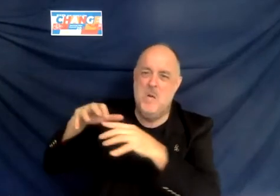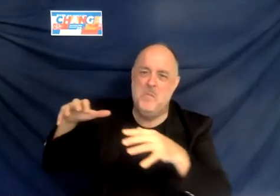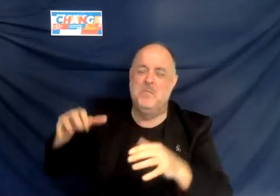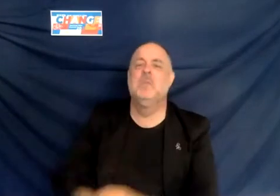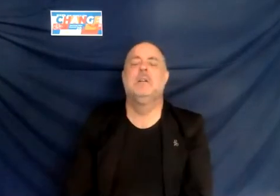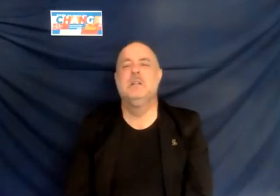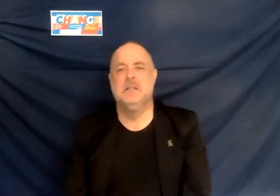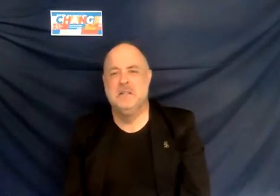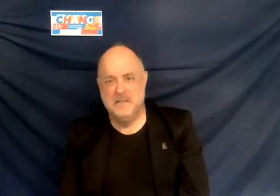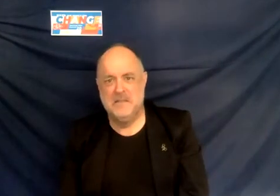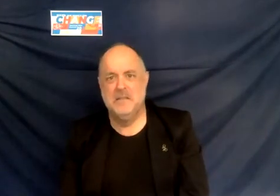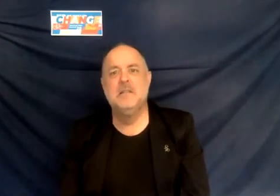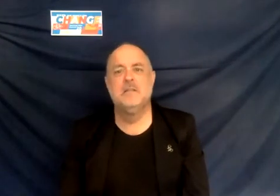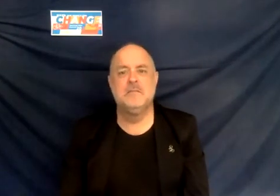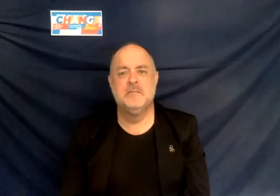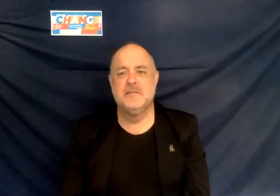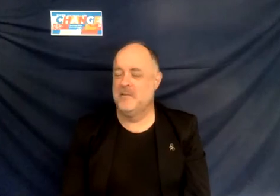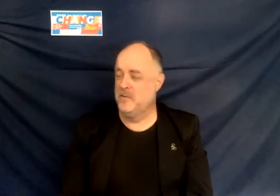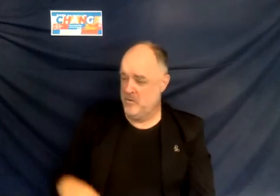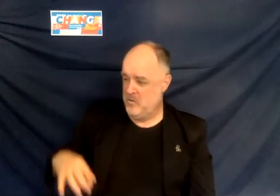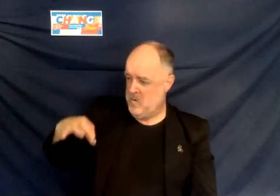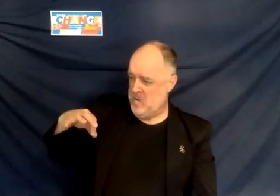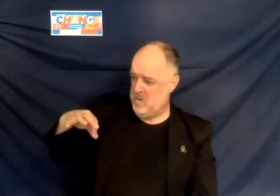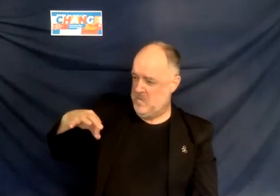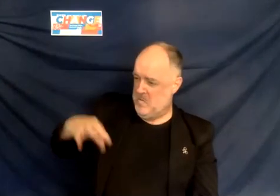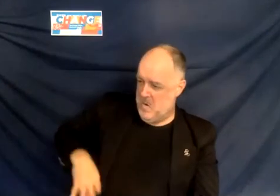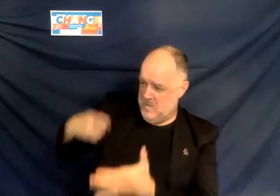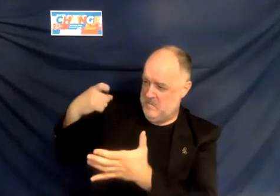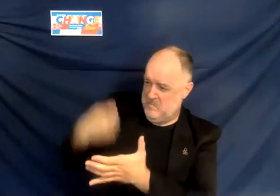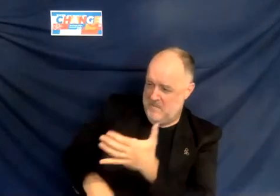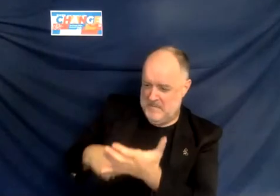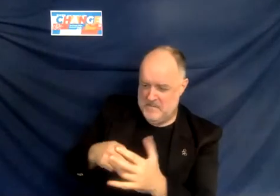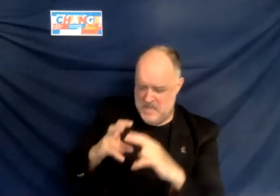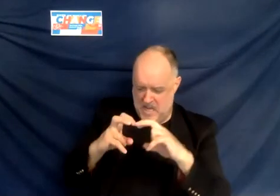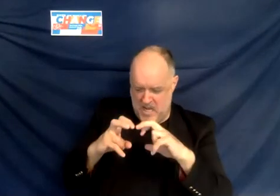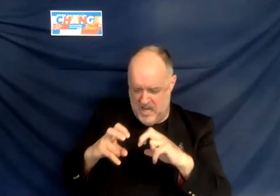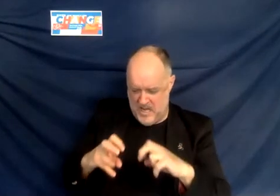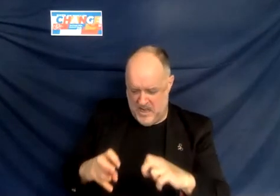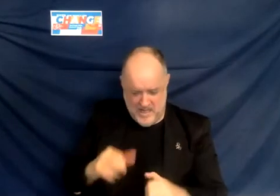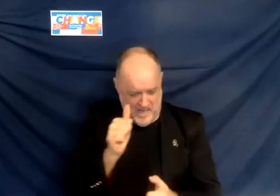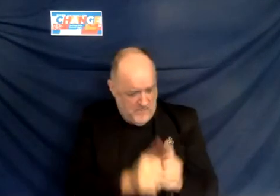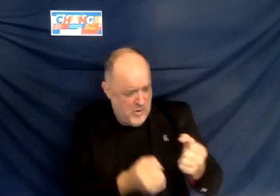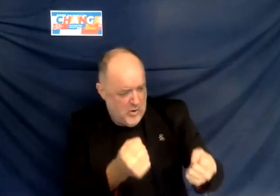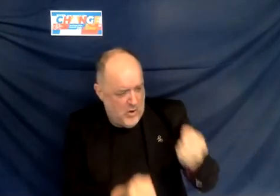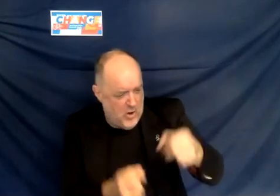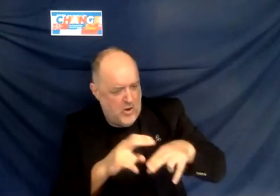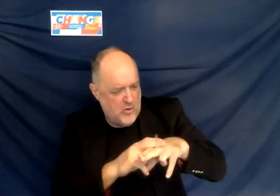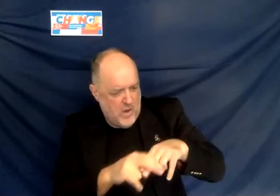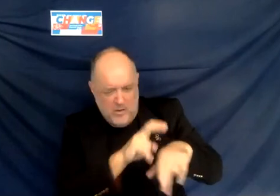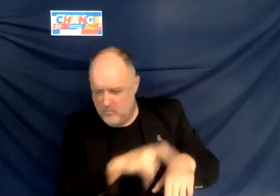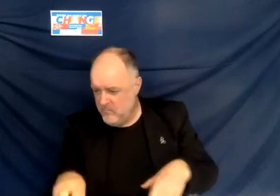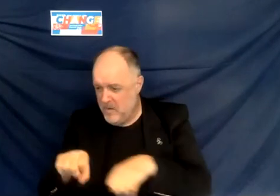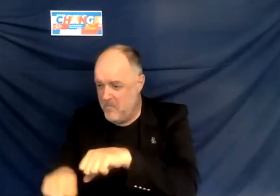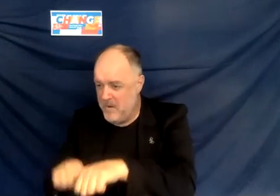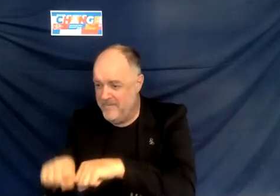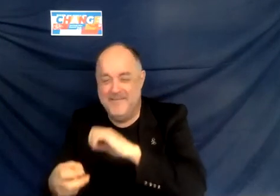there's this cost-benefit analysis that every train or car trip you can switch to bicycle ends up saving